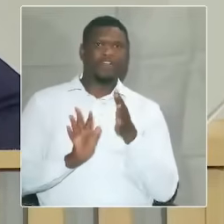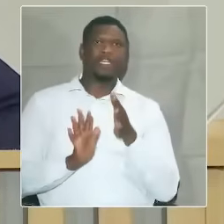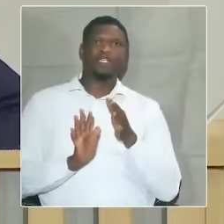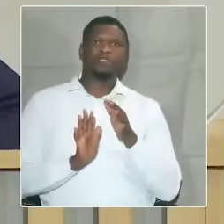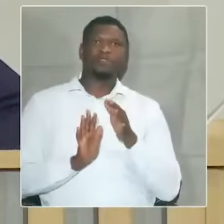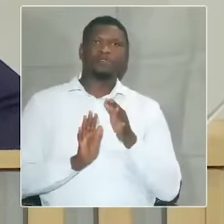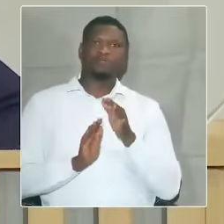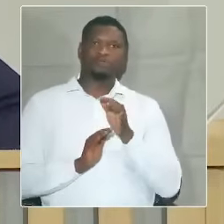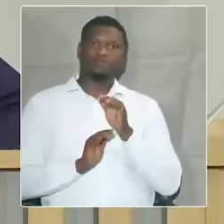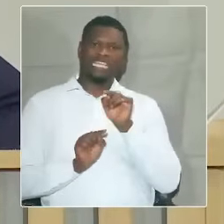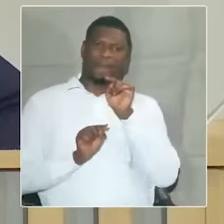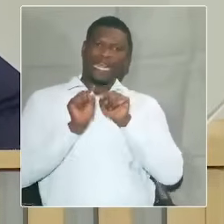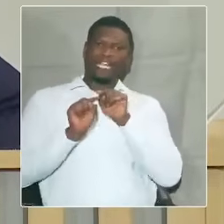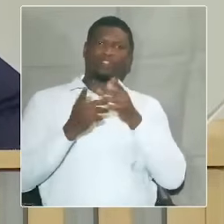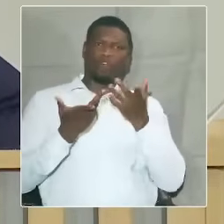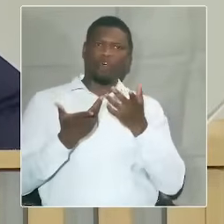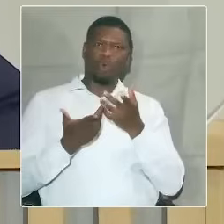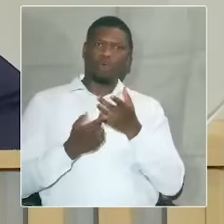who is